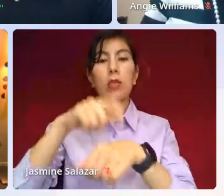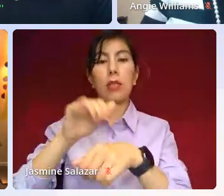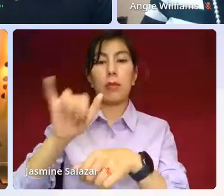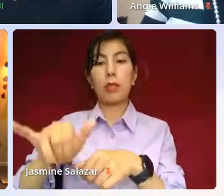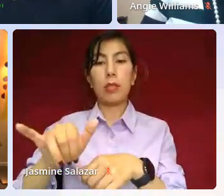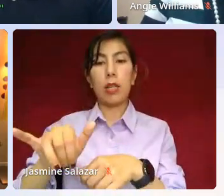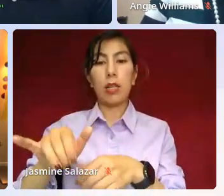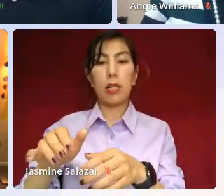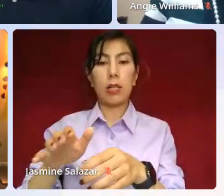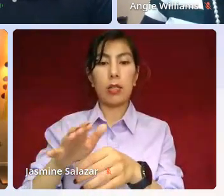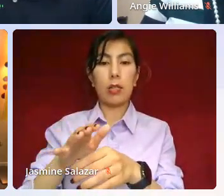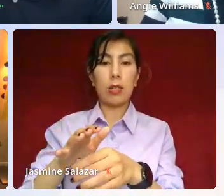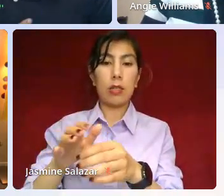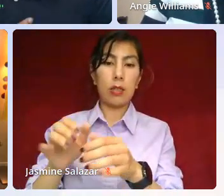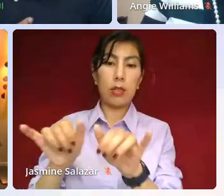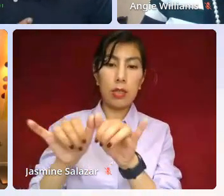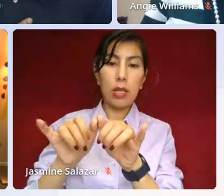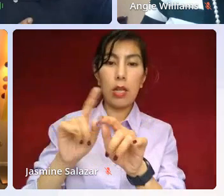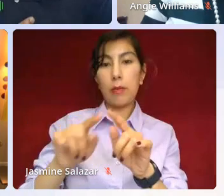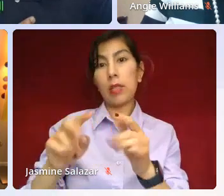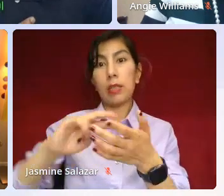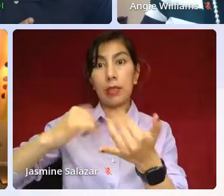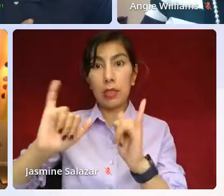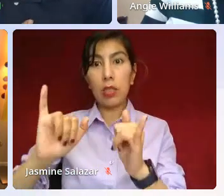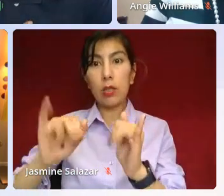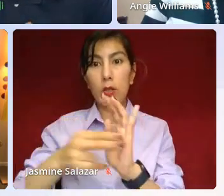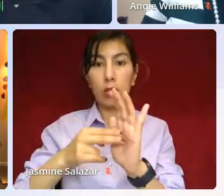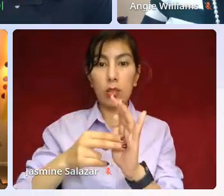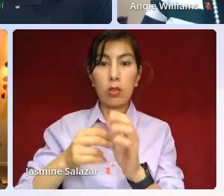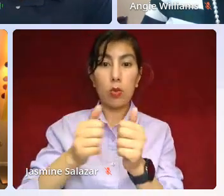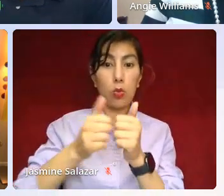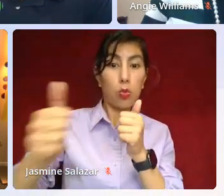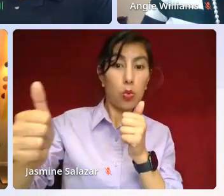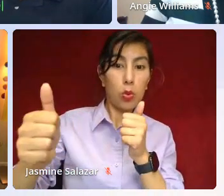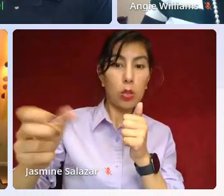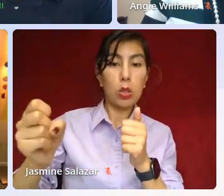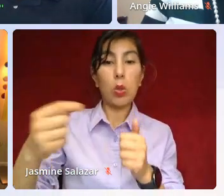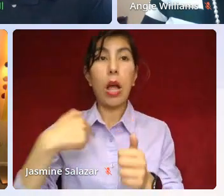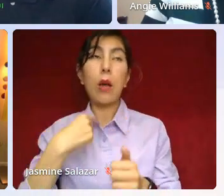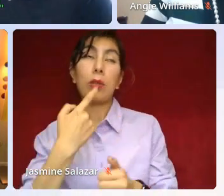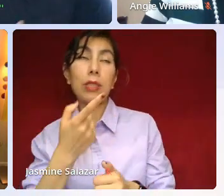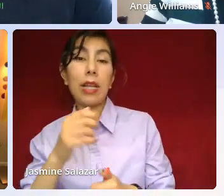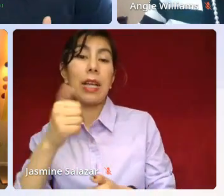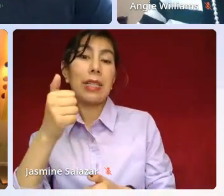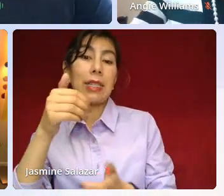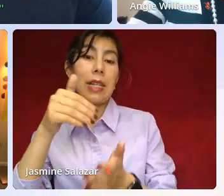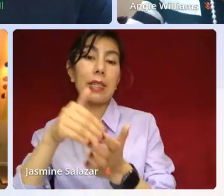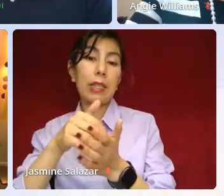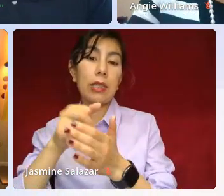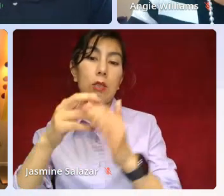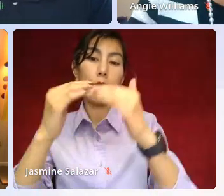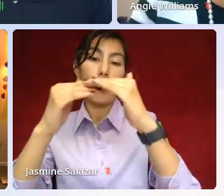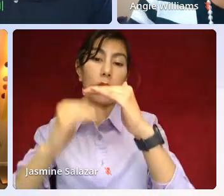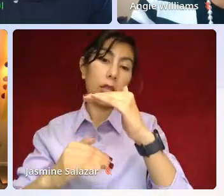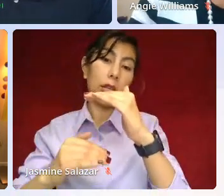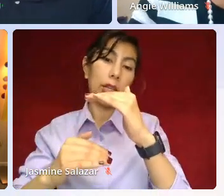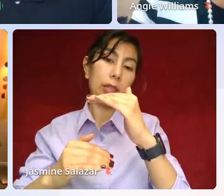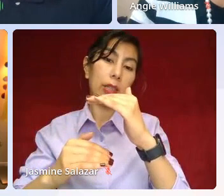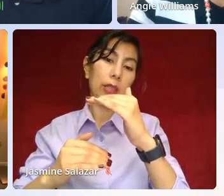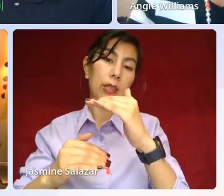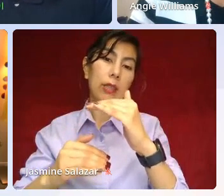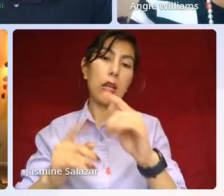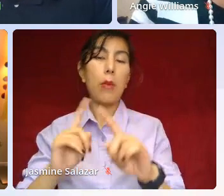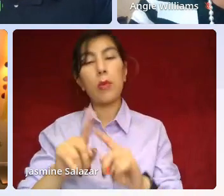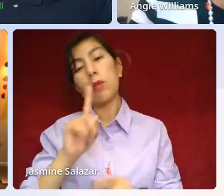areas. So I would probably say maybe 10,000 or less is probably a good marker for that. But it really